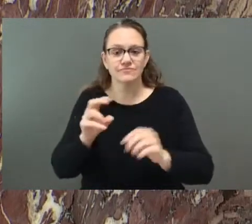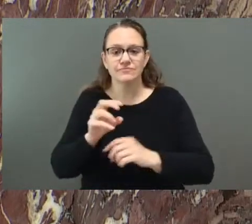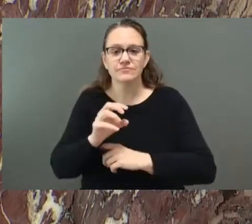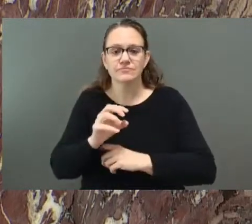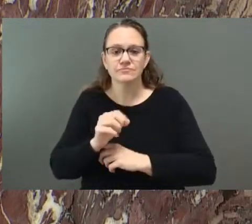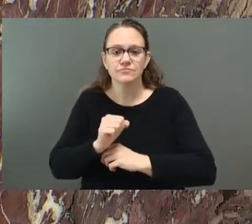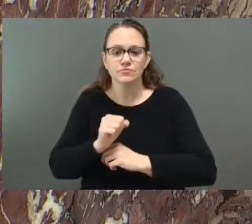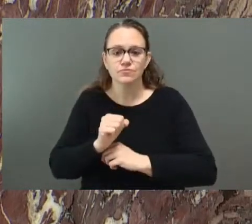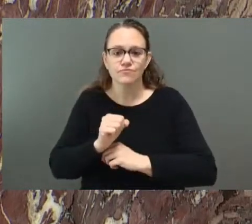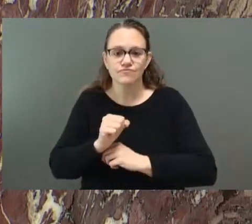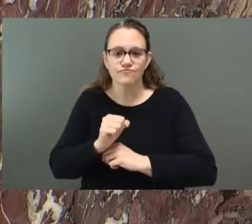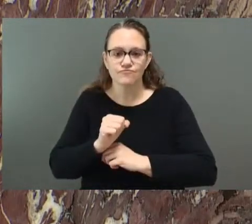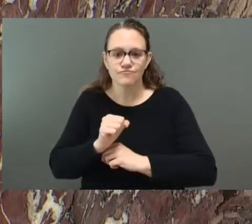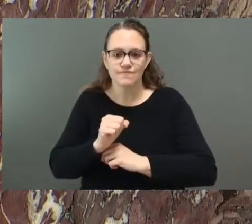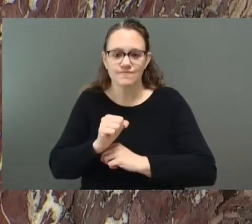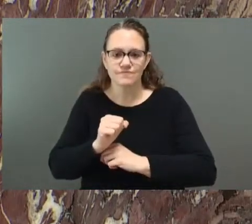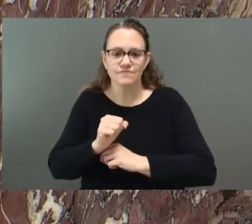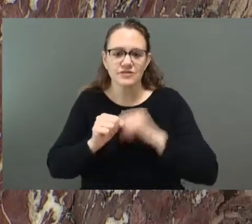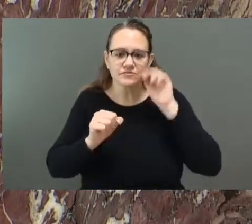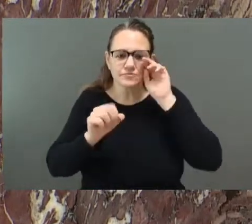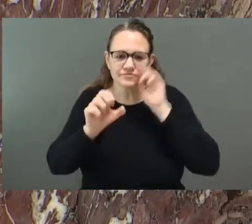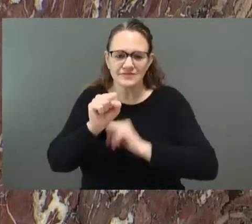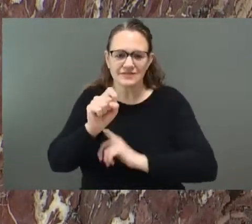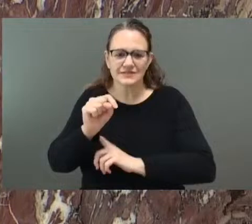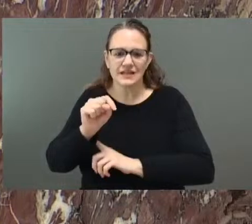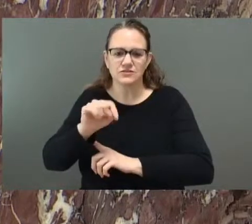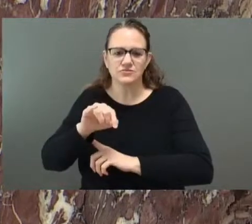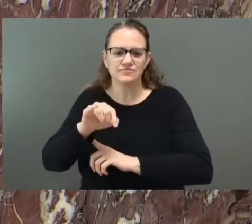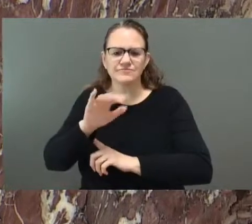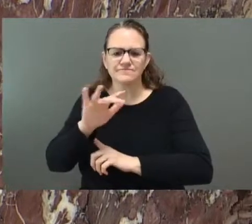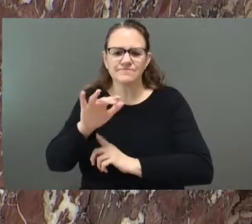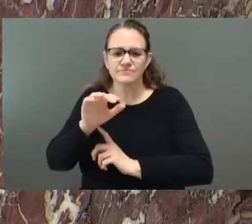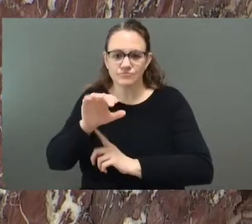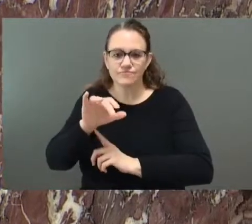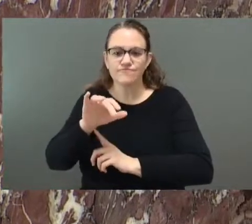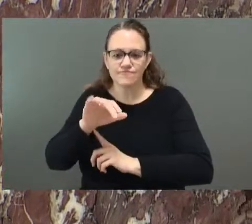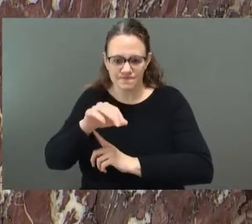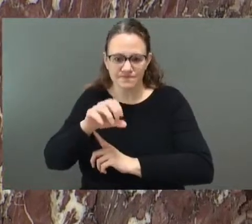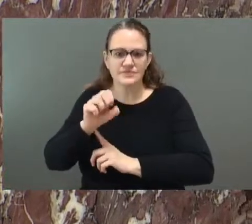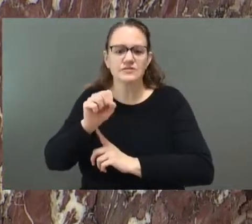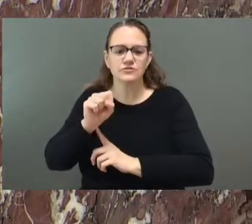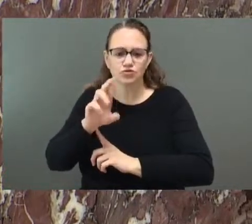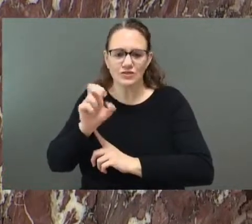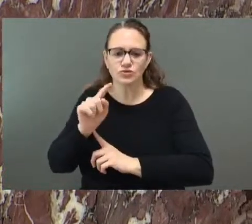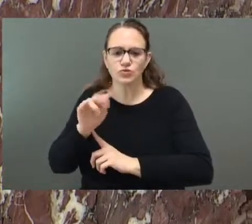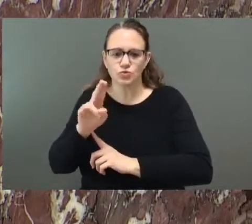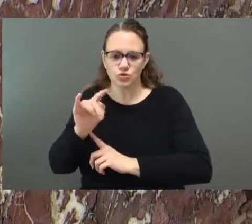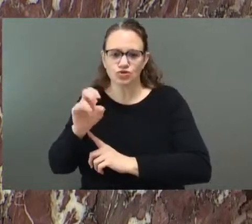caucus about the important work that they're doing. Susan McRae and Sherry Thompson, welcome to the House today.